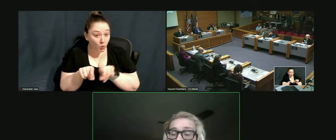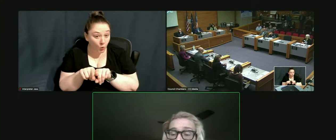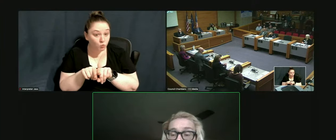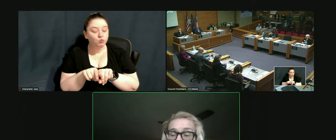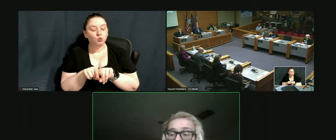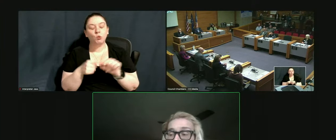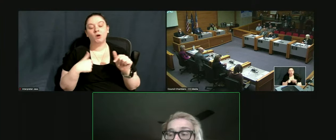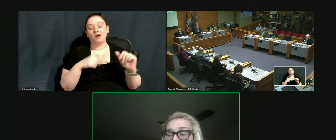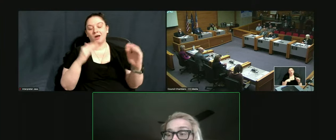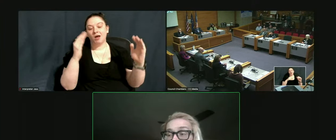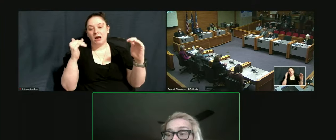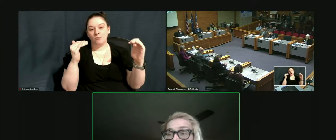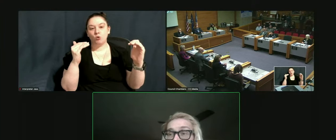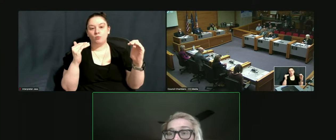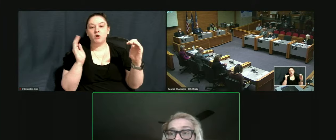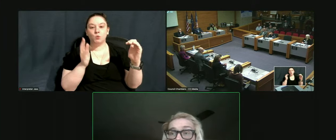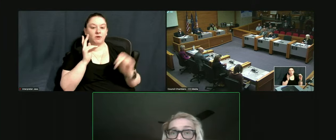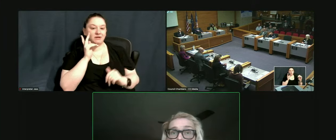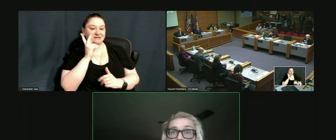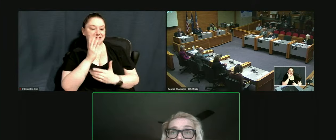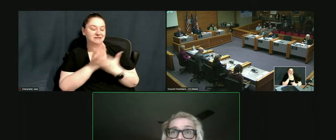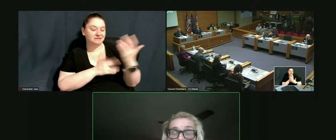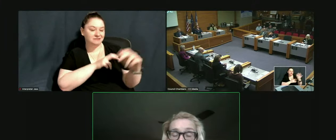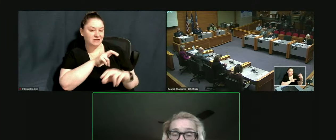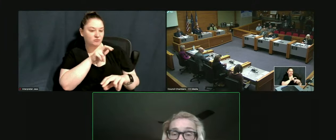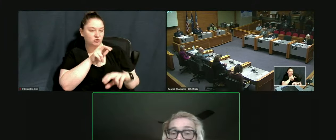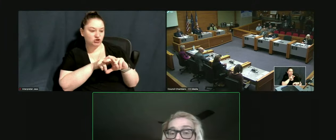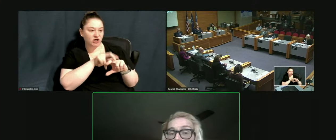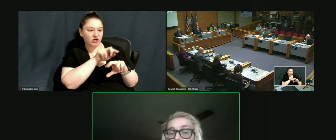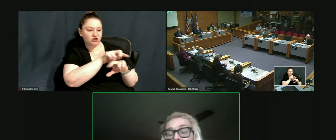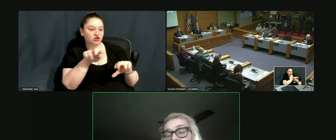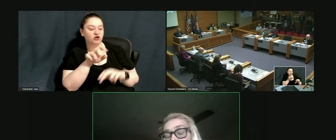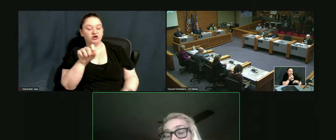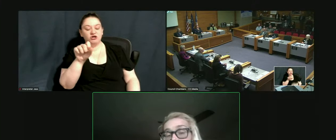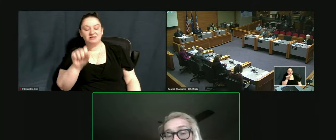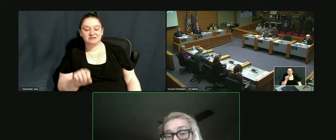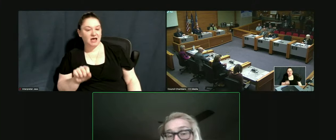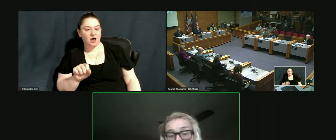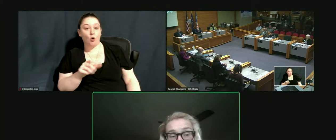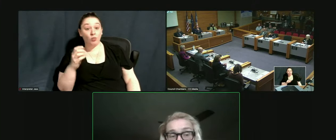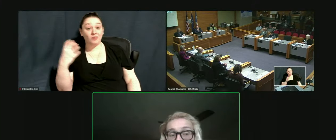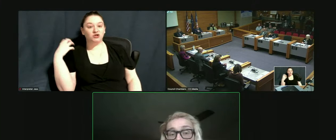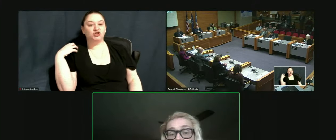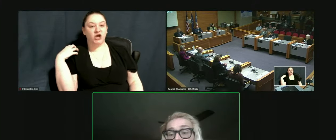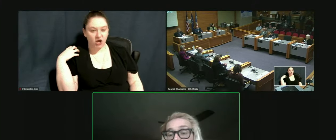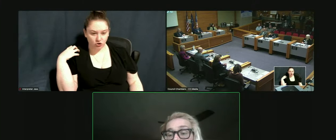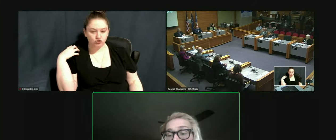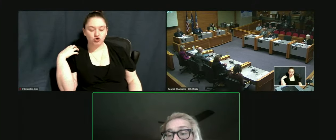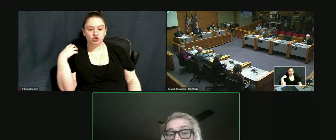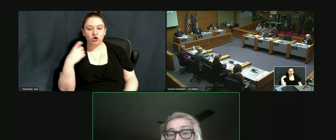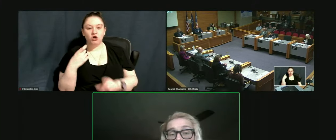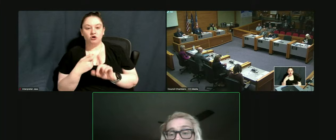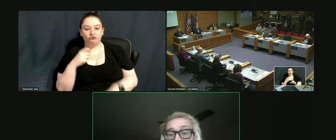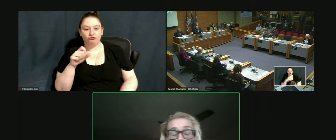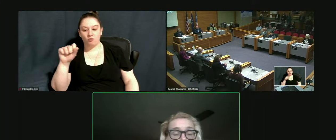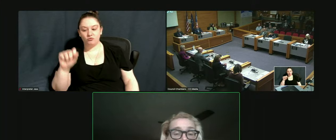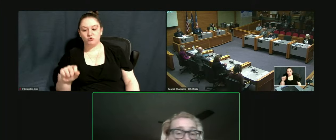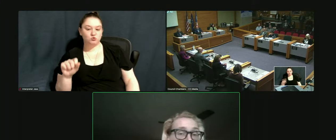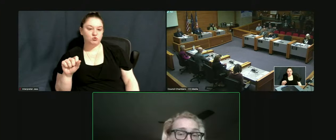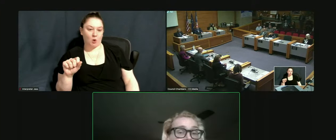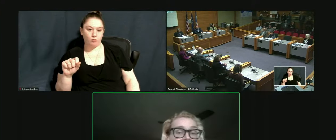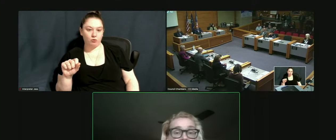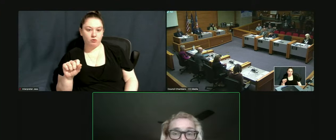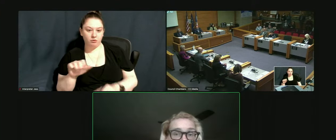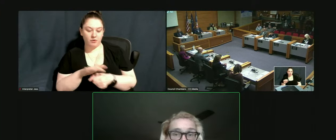that we will see some chairs for some of the South Salem Neighborhood Association show up clipboard in hand to sign up folks who are